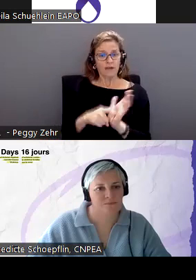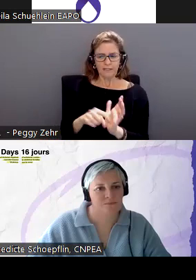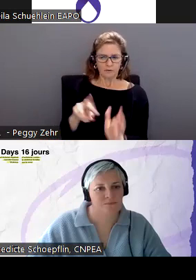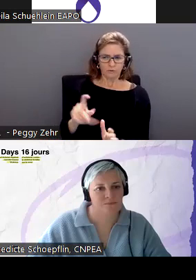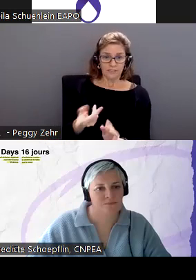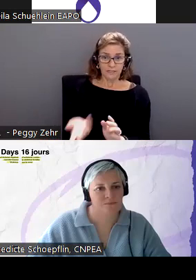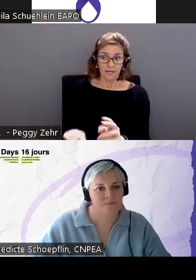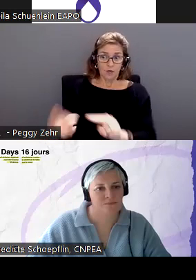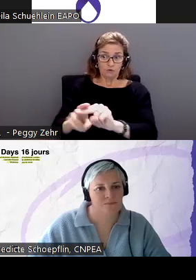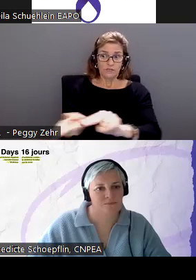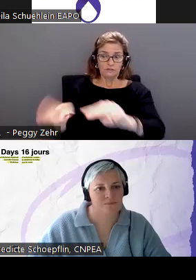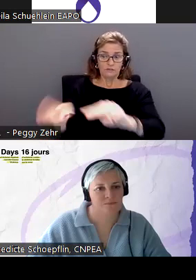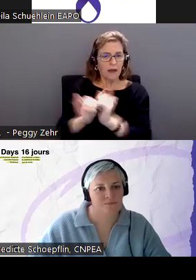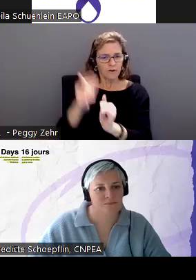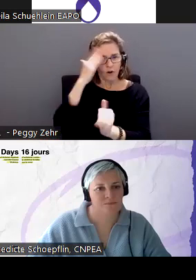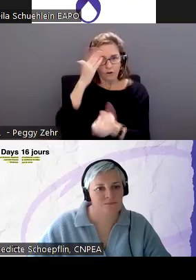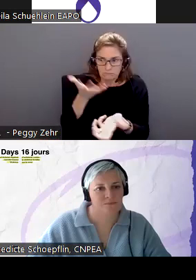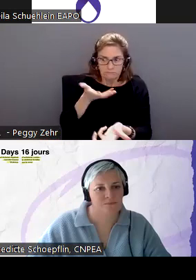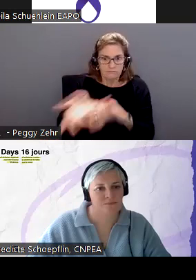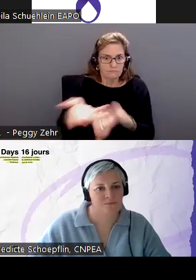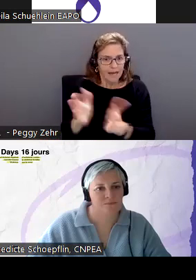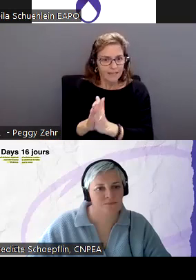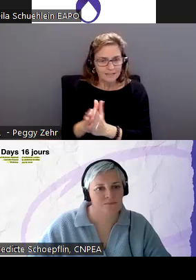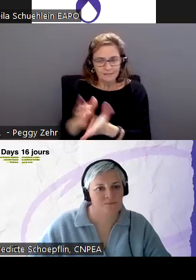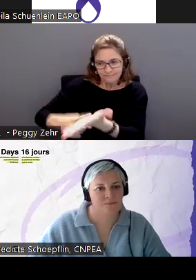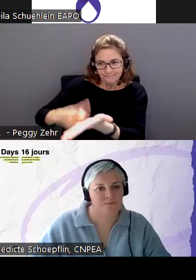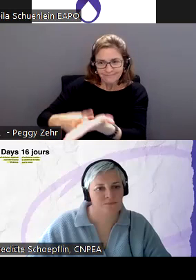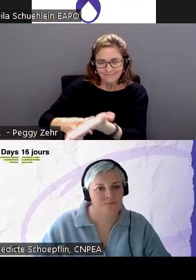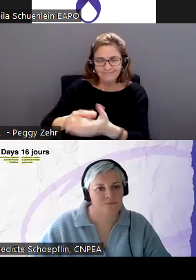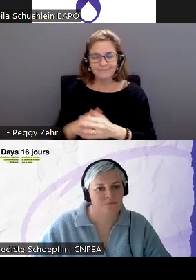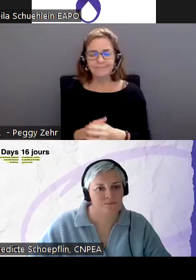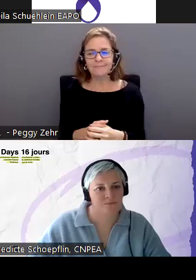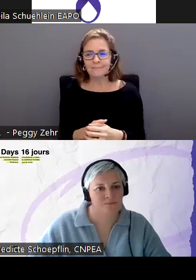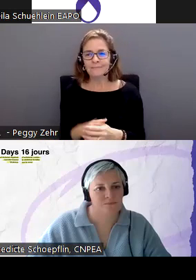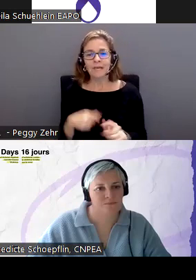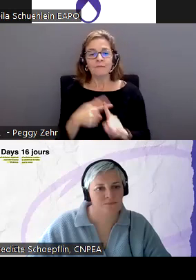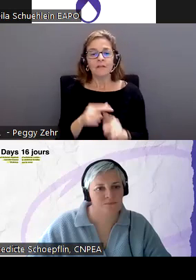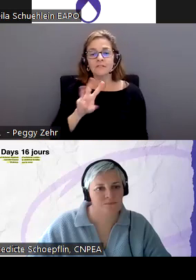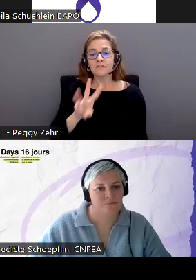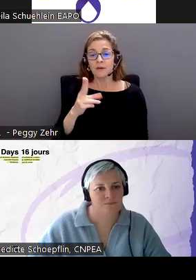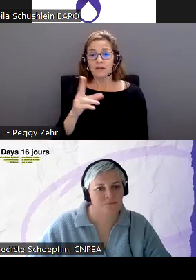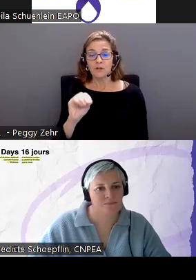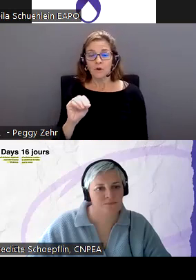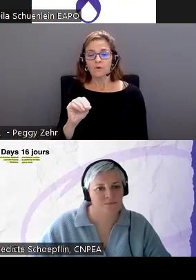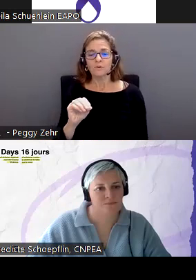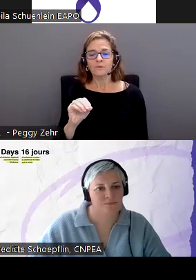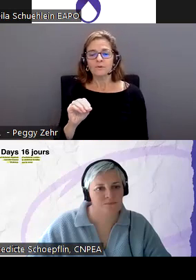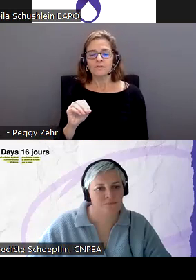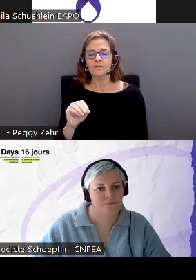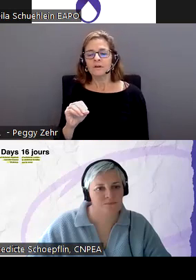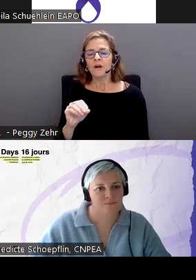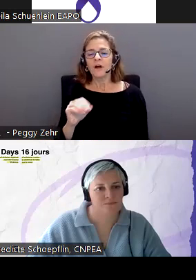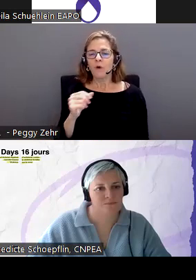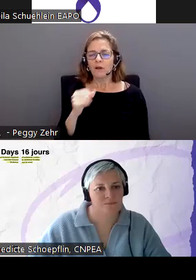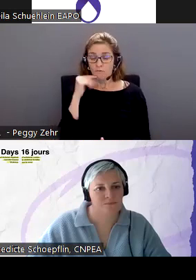conversation about it. And then they've also tied to the World Health Organization's protocol, listen, inquire,